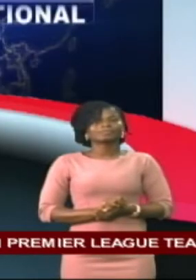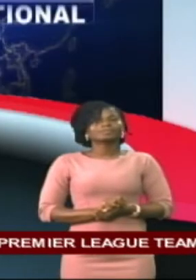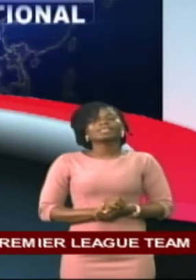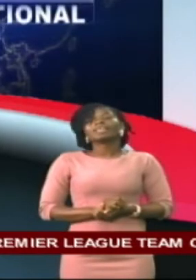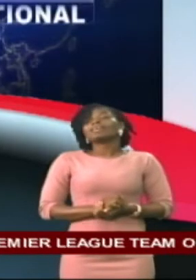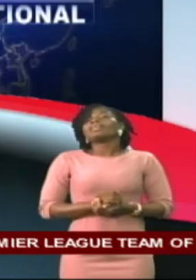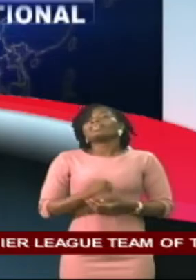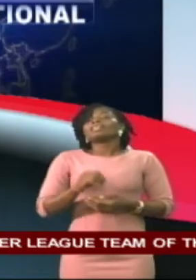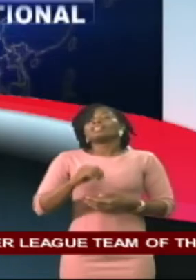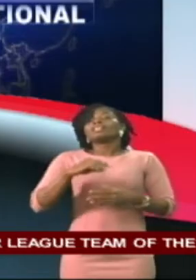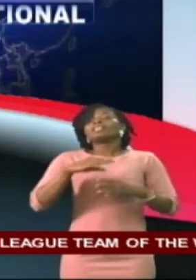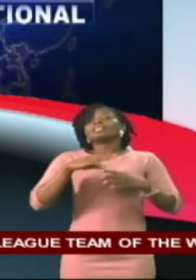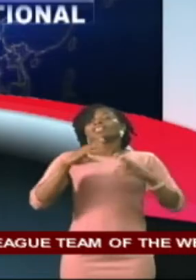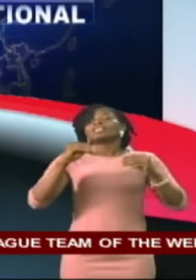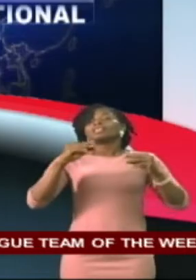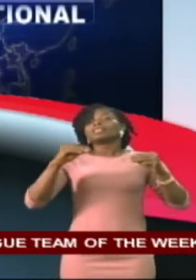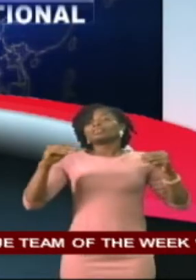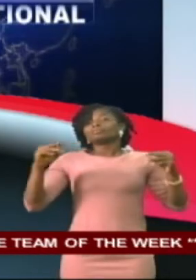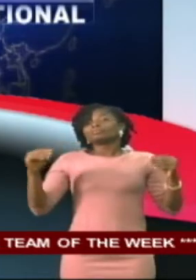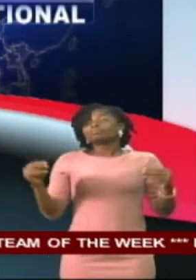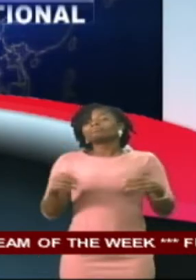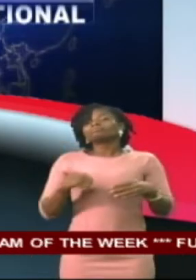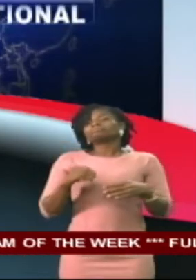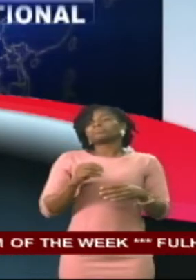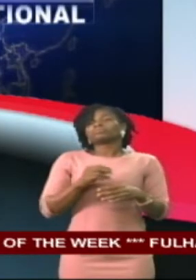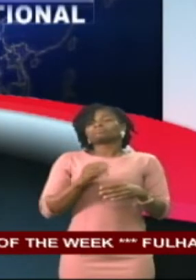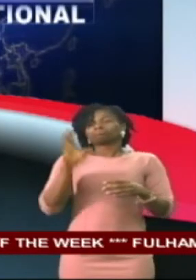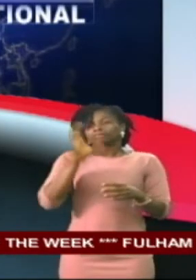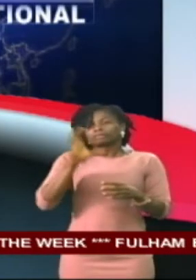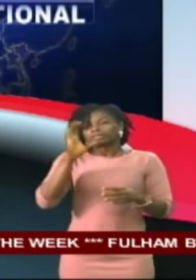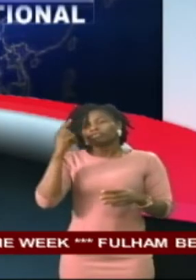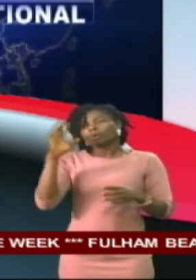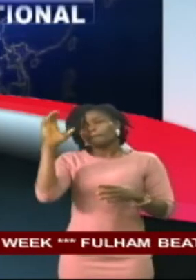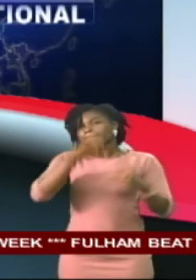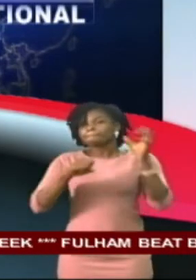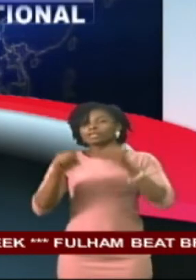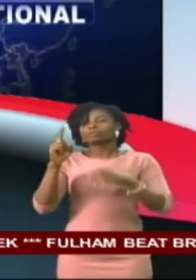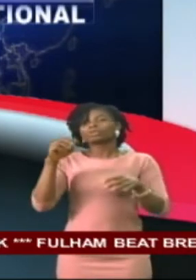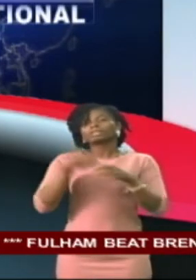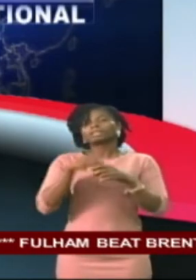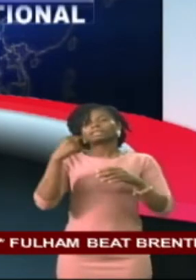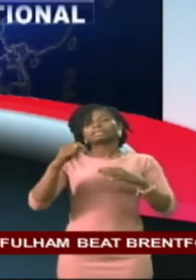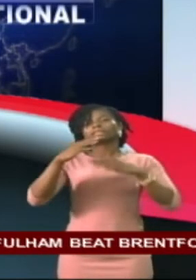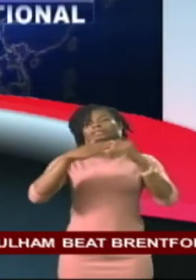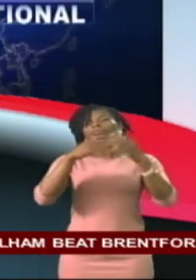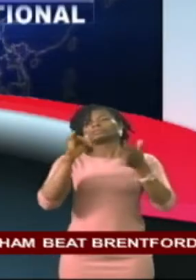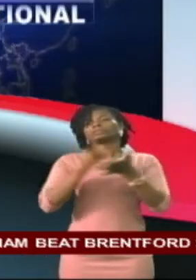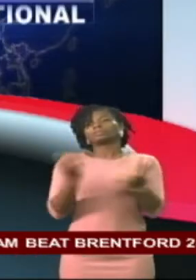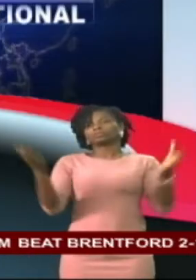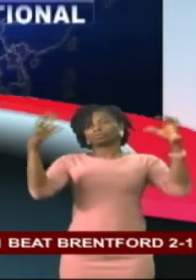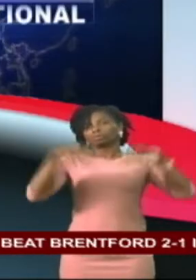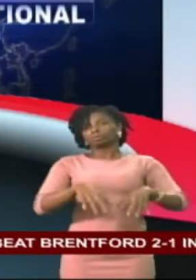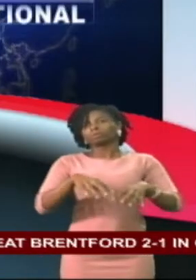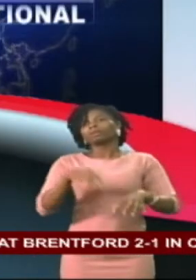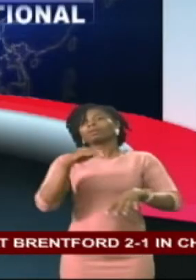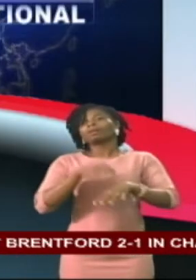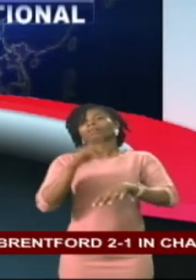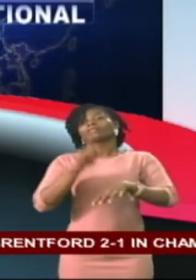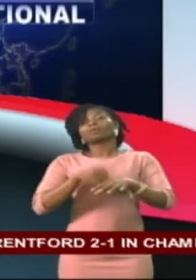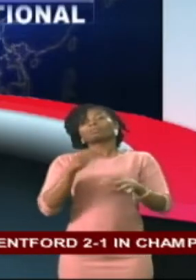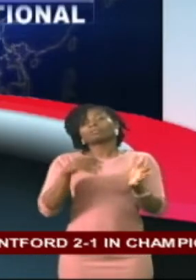Lebanese rescue teams are pulling out bodies and hunting for missing ones in the wreckage of a building. At time of this